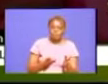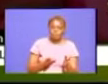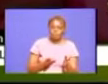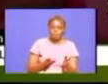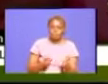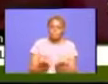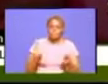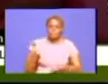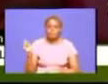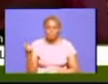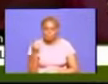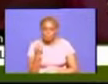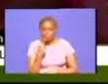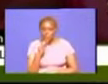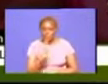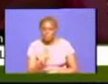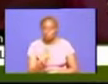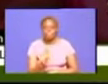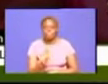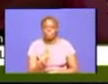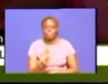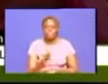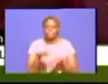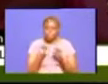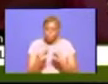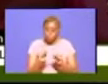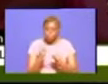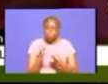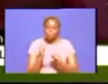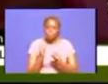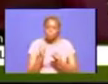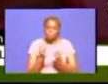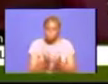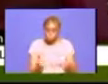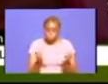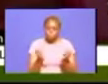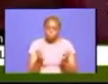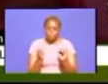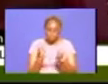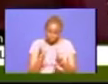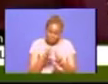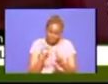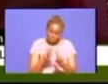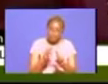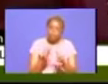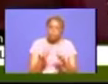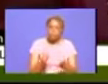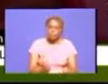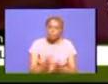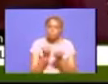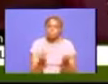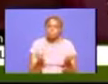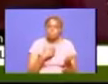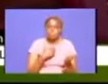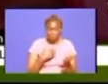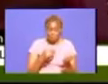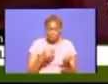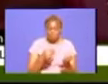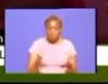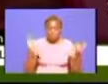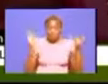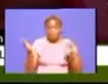republic and tell them that they can still, their children, they can still make it. If I made it to be a member of Parliament